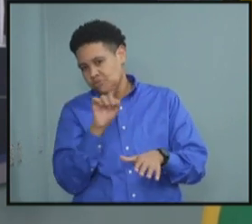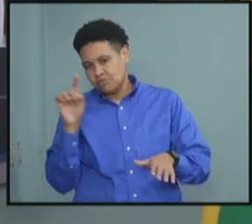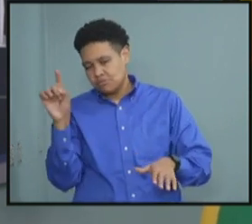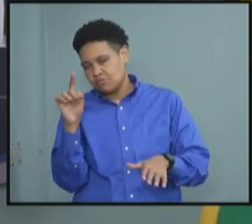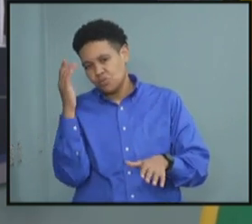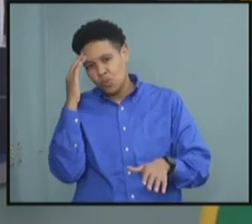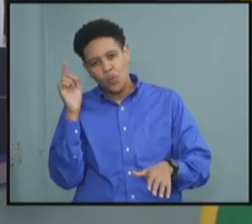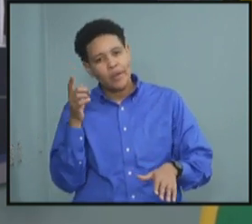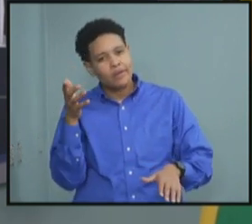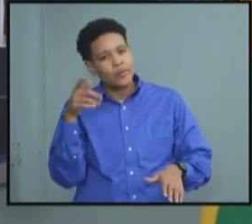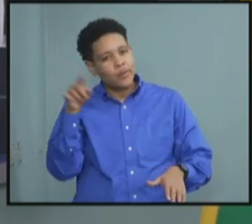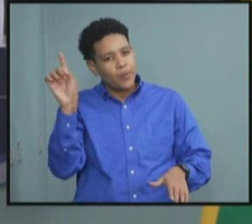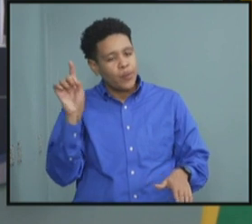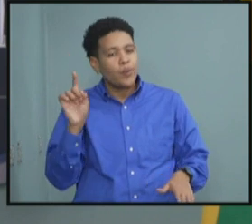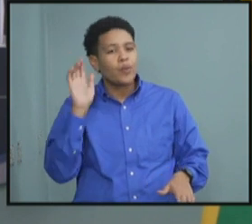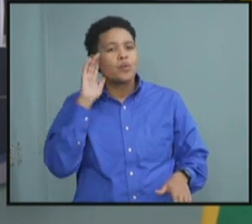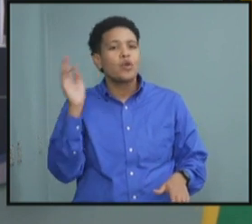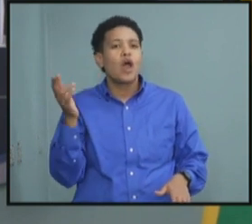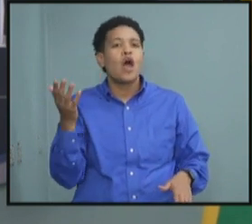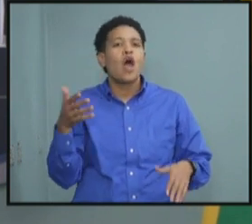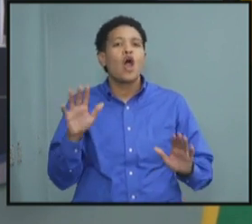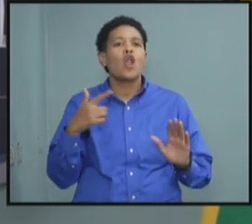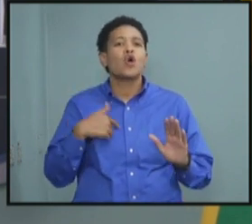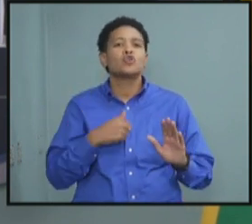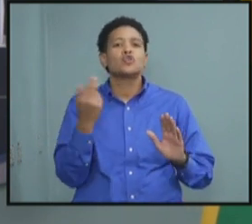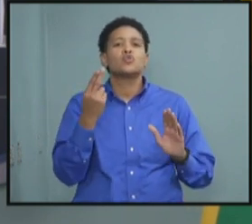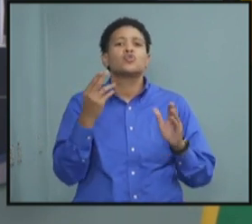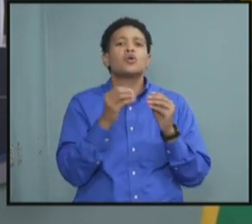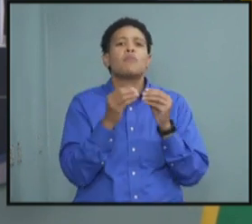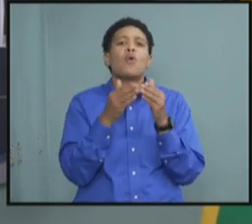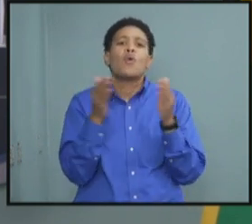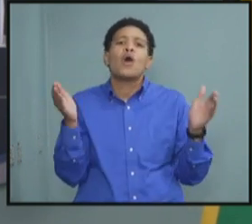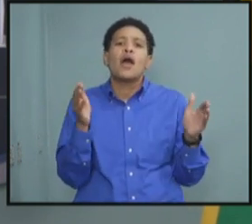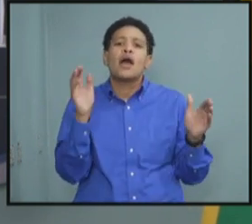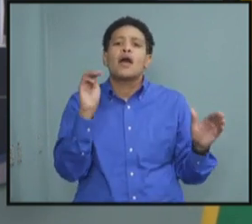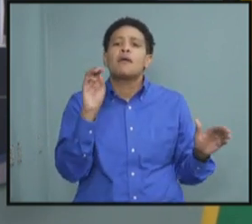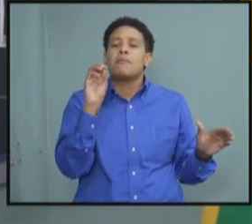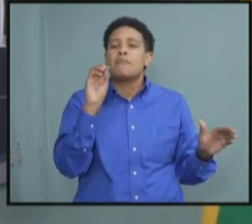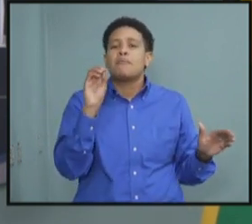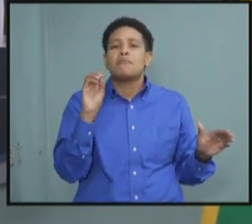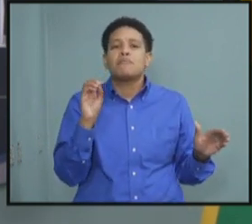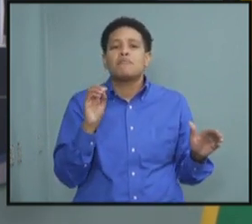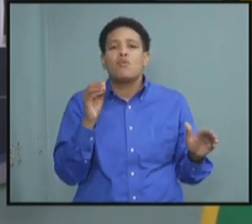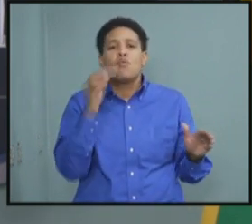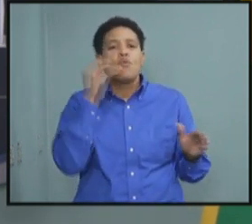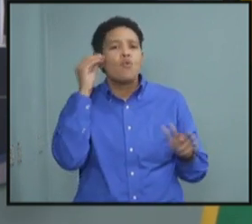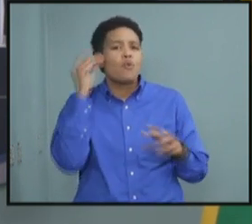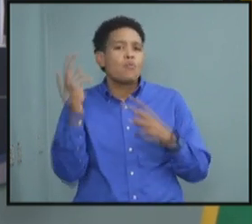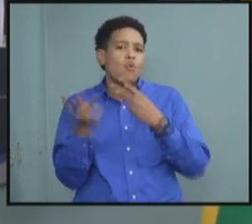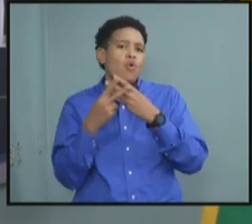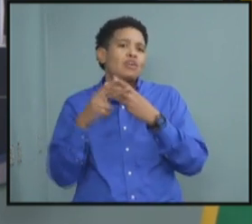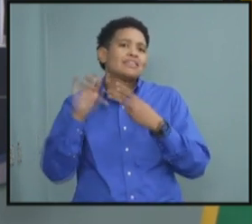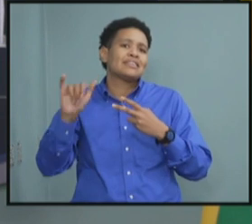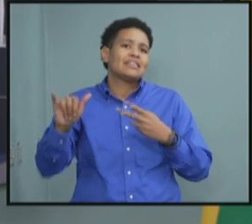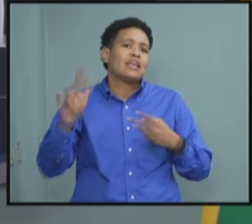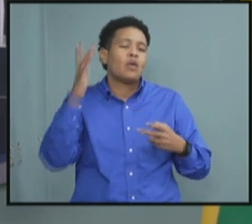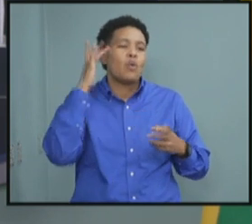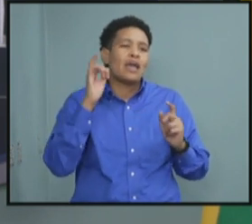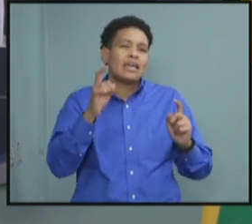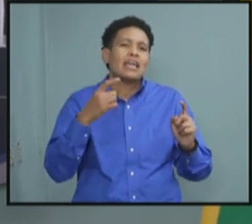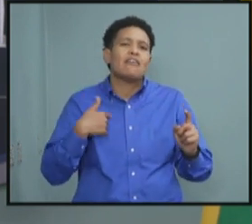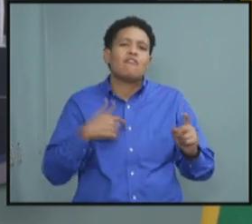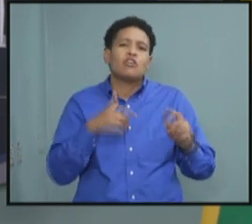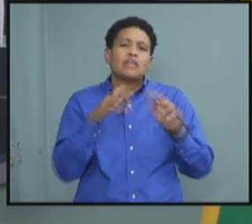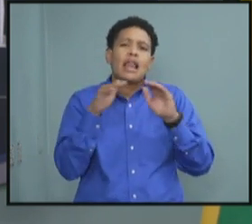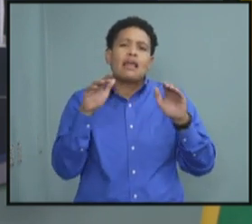to use more widely the modality of home quarantine, because it gives us a certain level